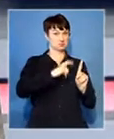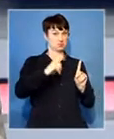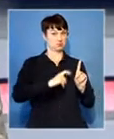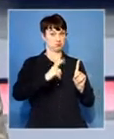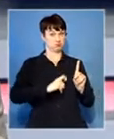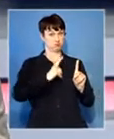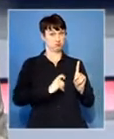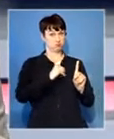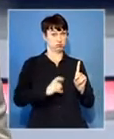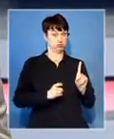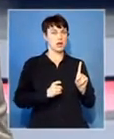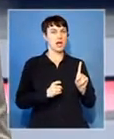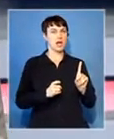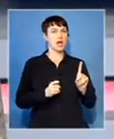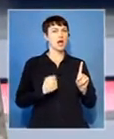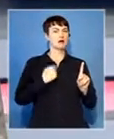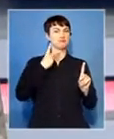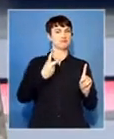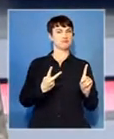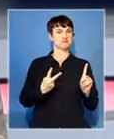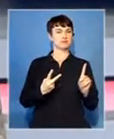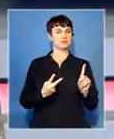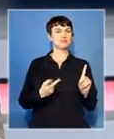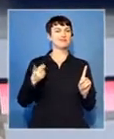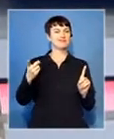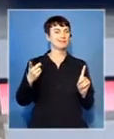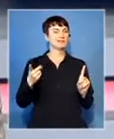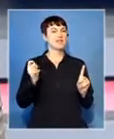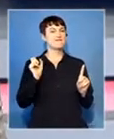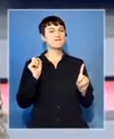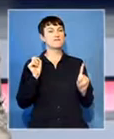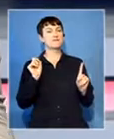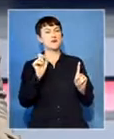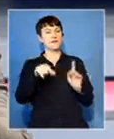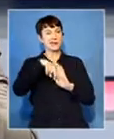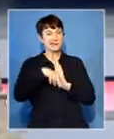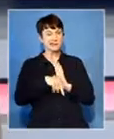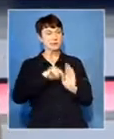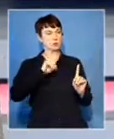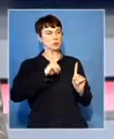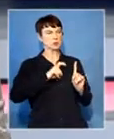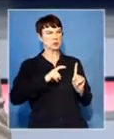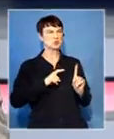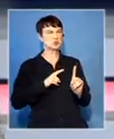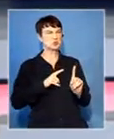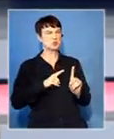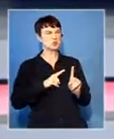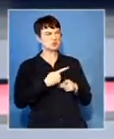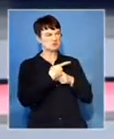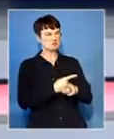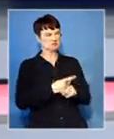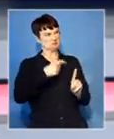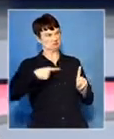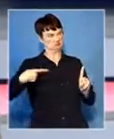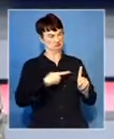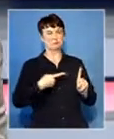cross-examining him did today, my view is that they didn't go far enough to actually nail him. Well, of